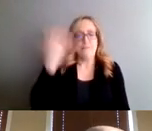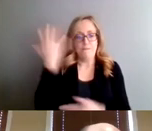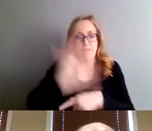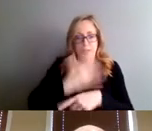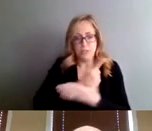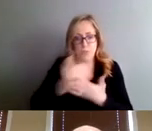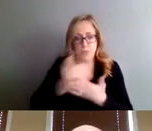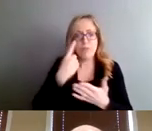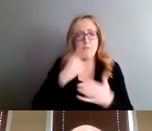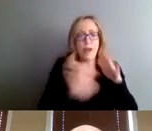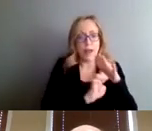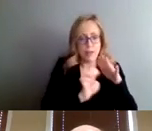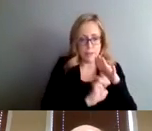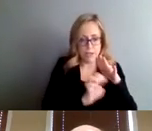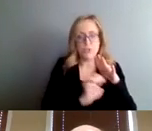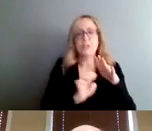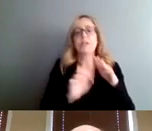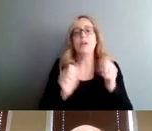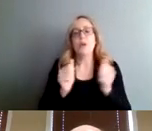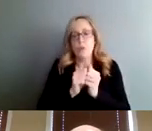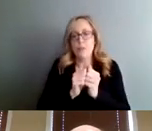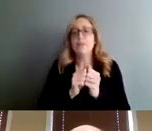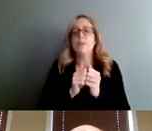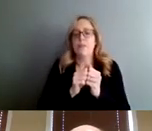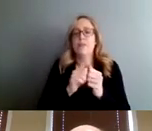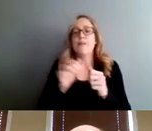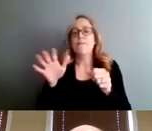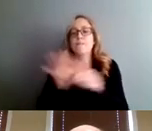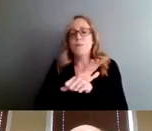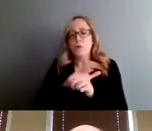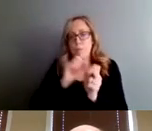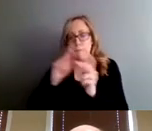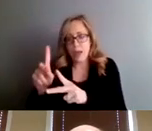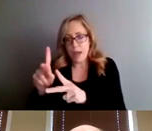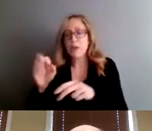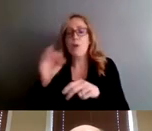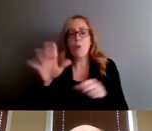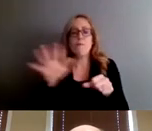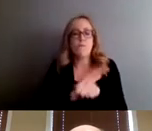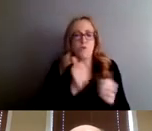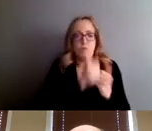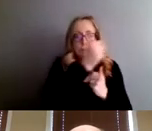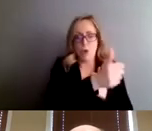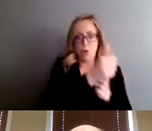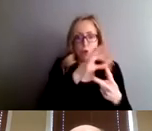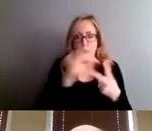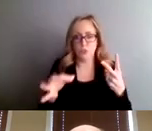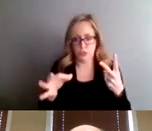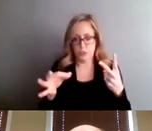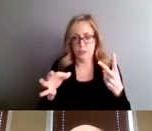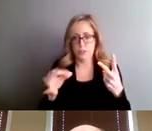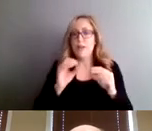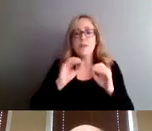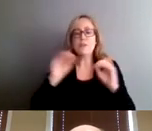our elementary school students with a full option of remote for parents. Again, no impact on those that are already back